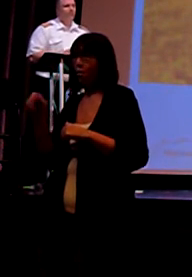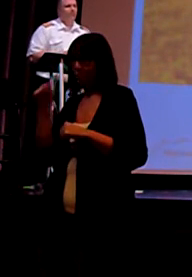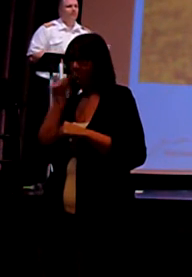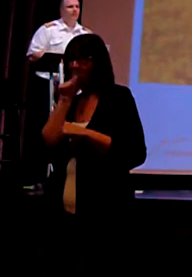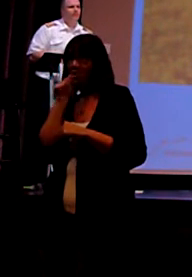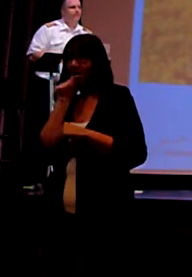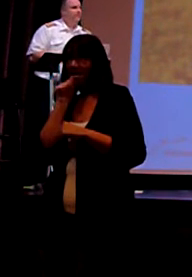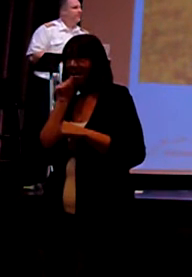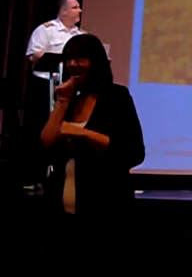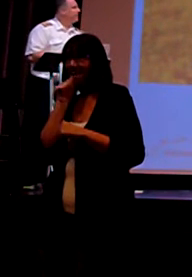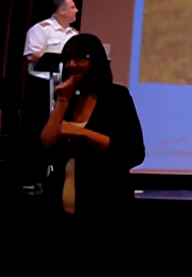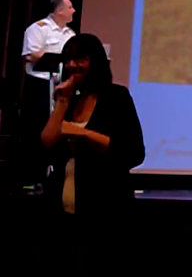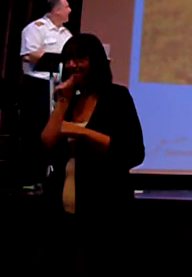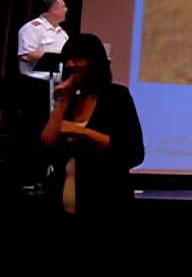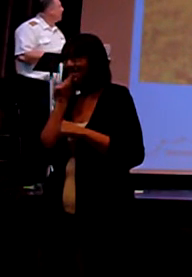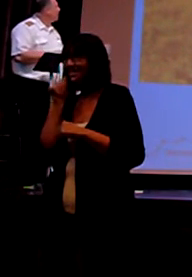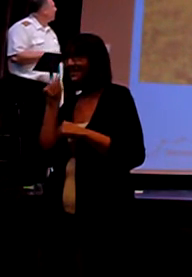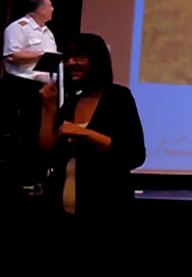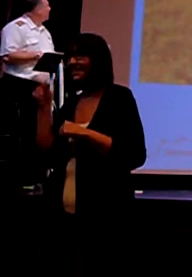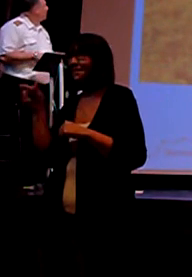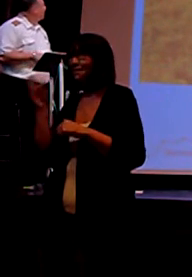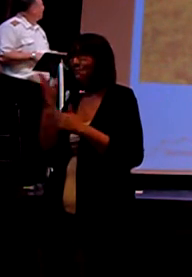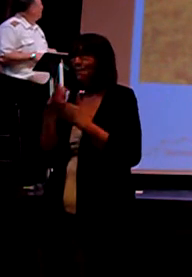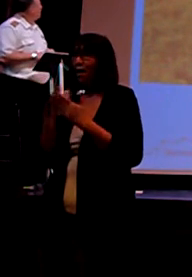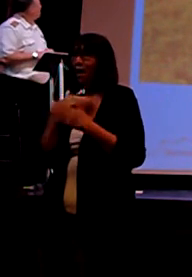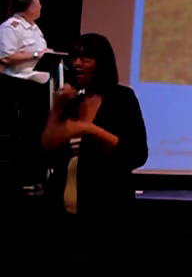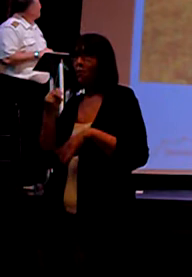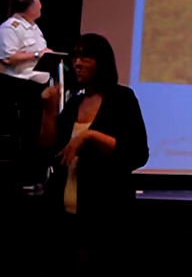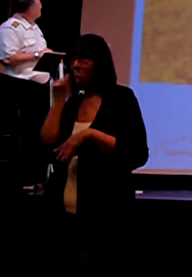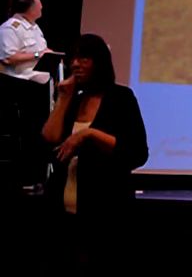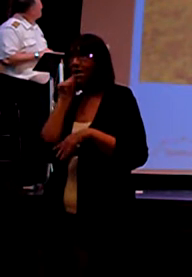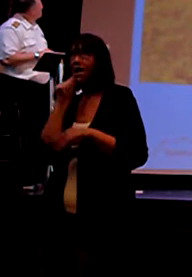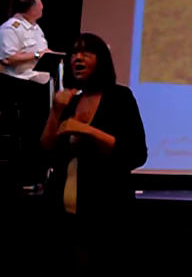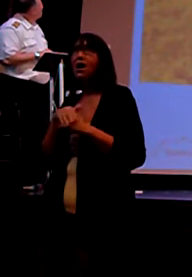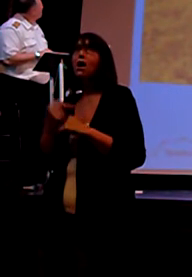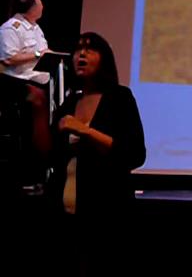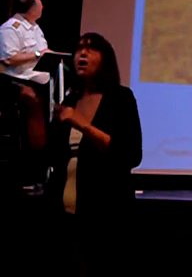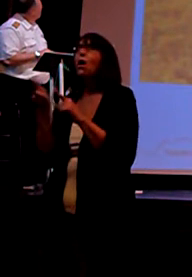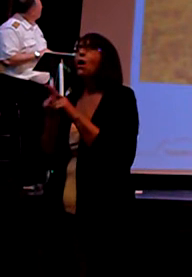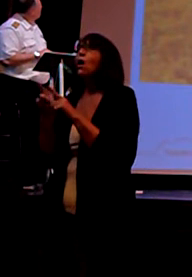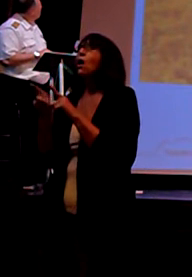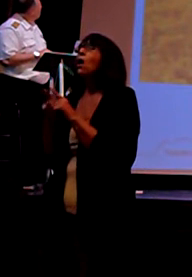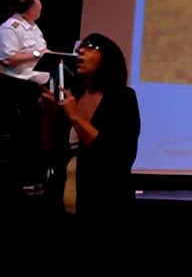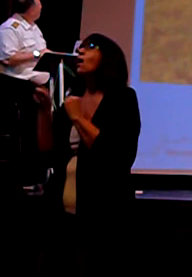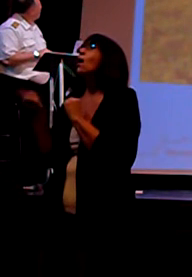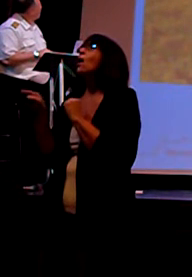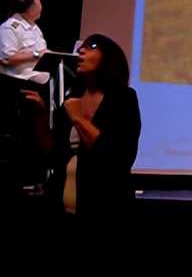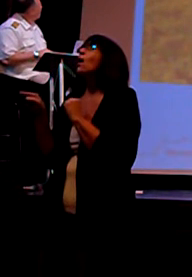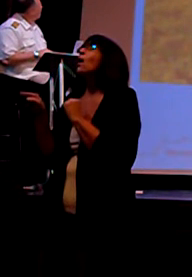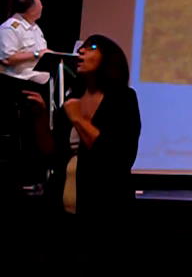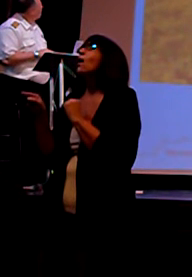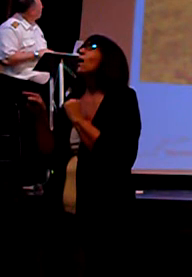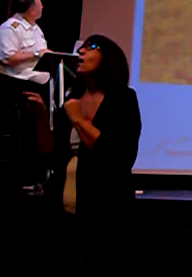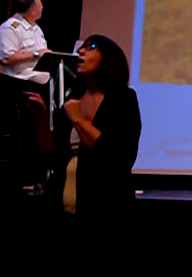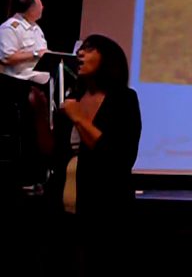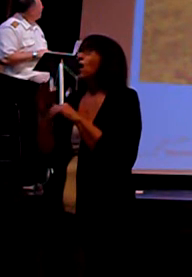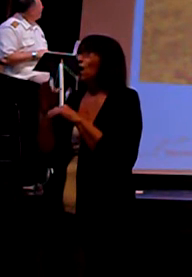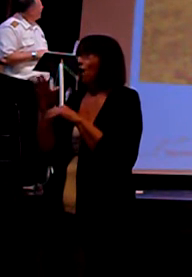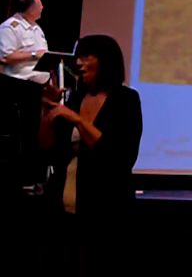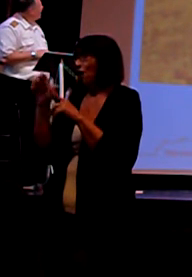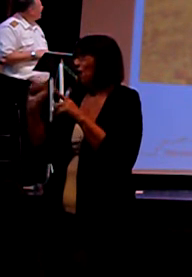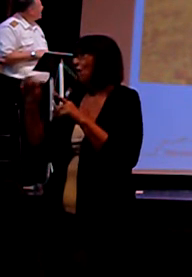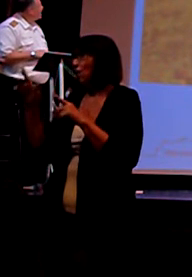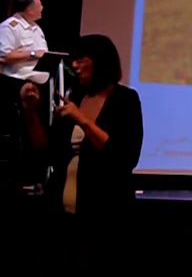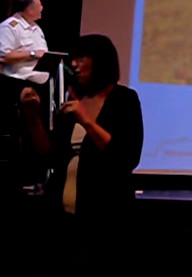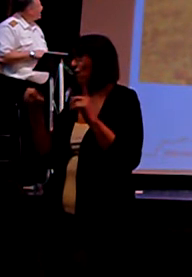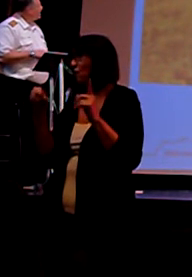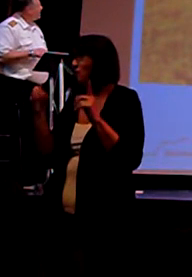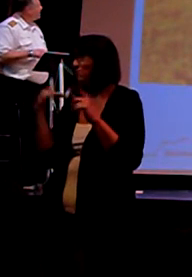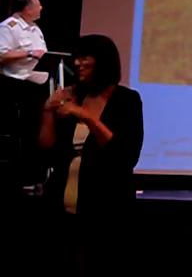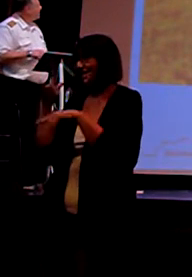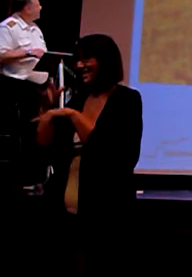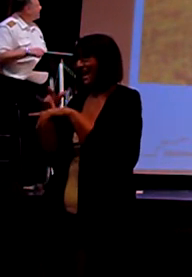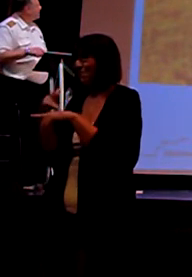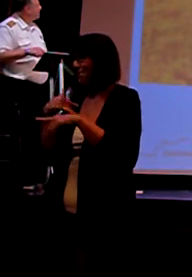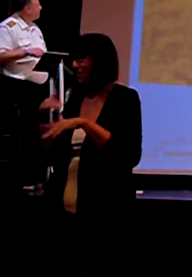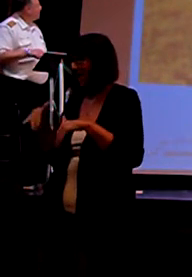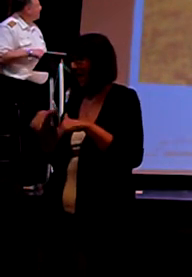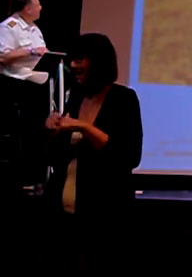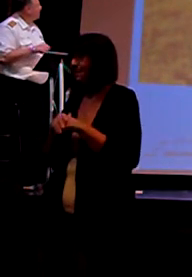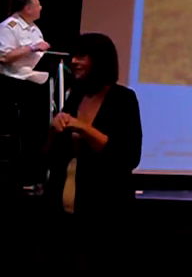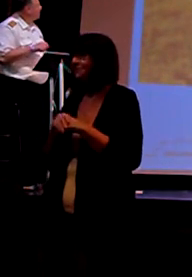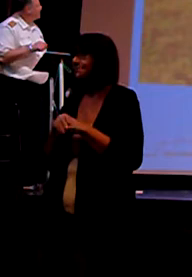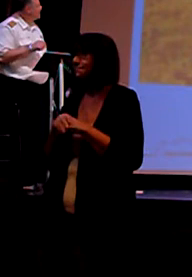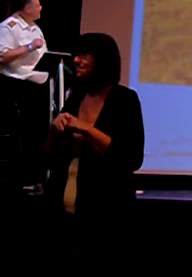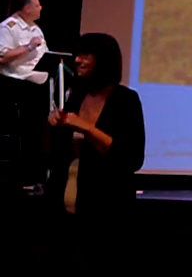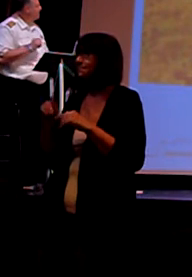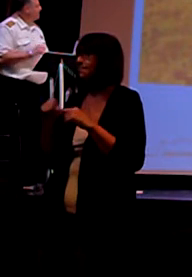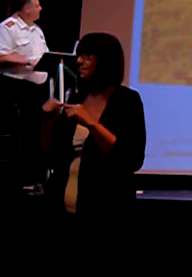part of Haiti. And this is also then on the Allure, and coming